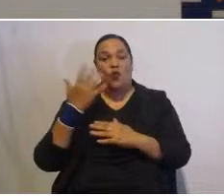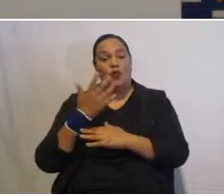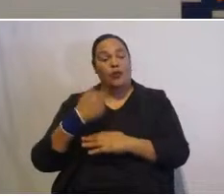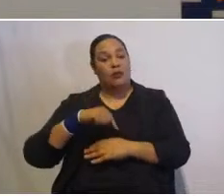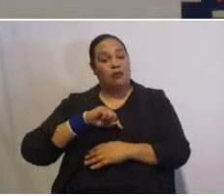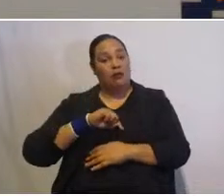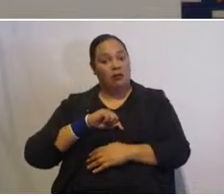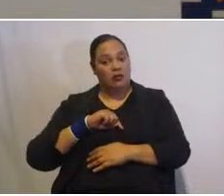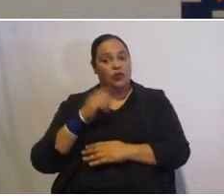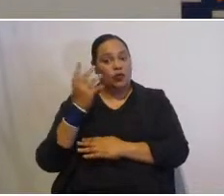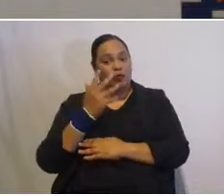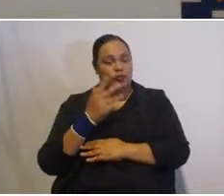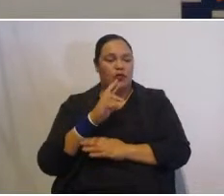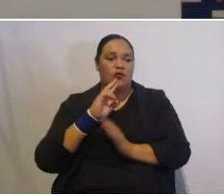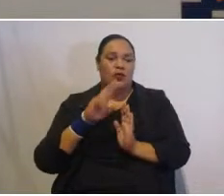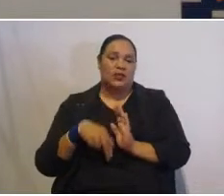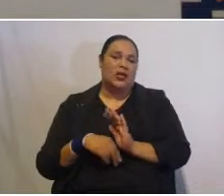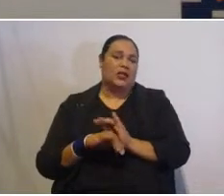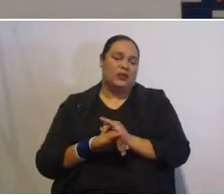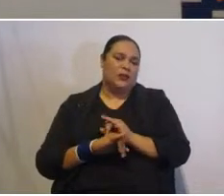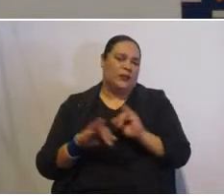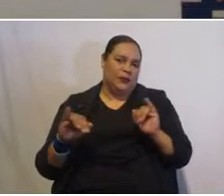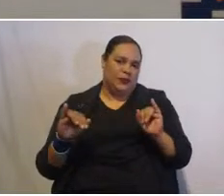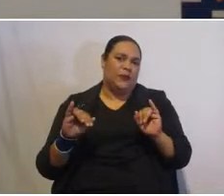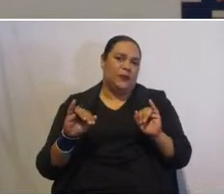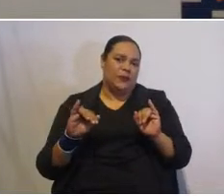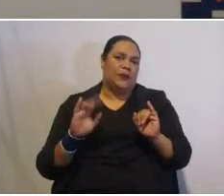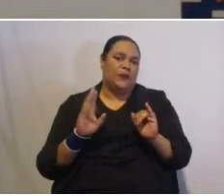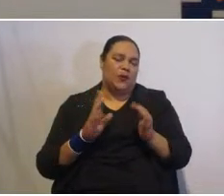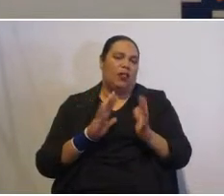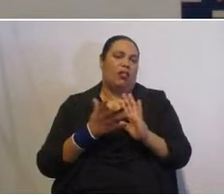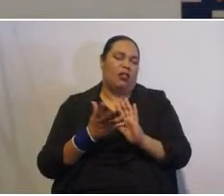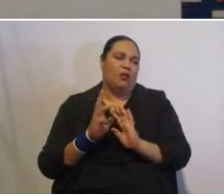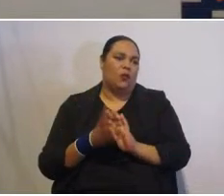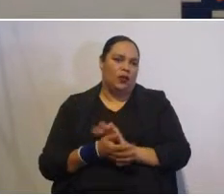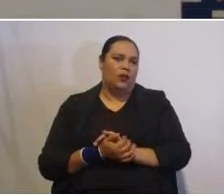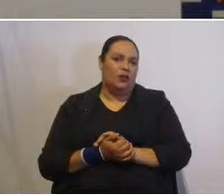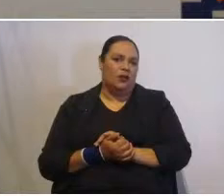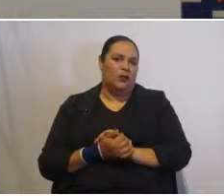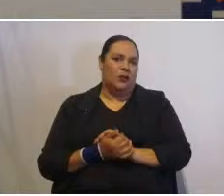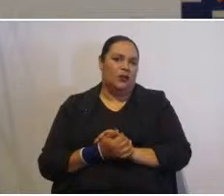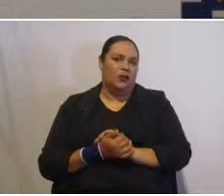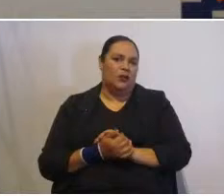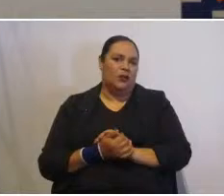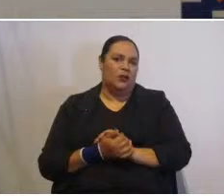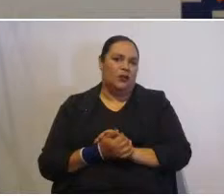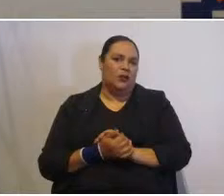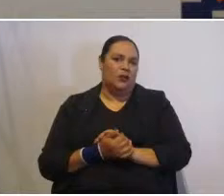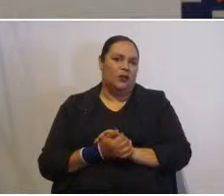the results will be devastating. Please, NASA.